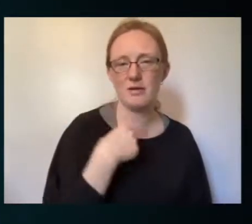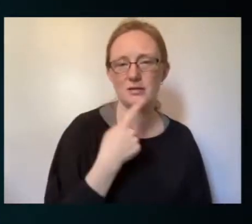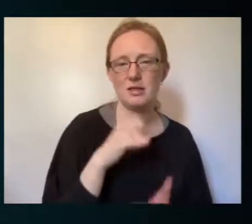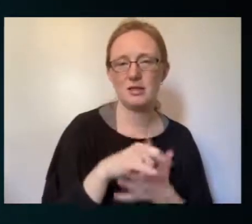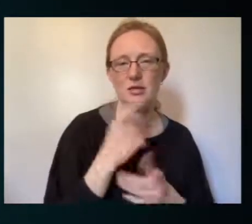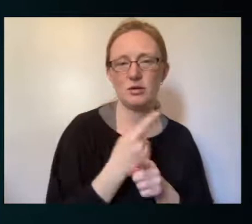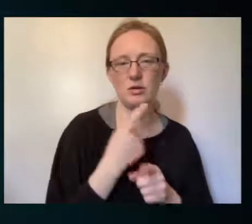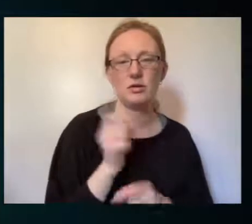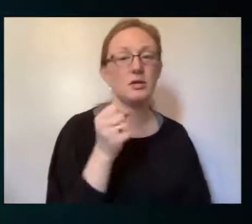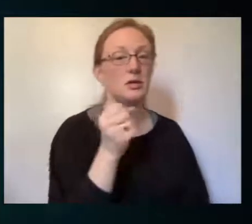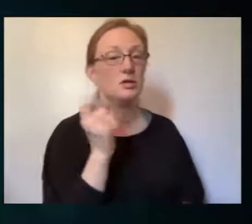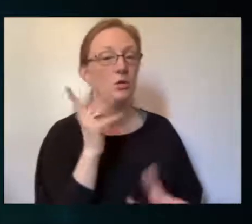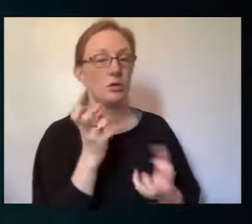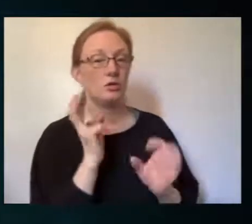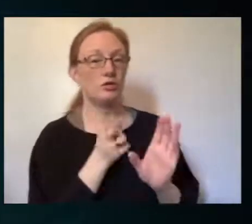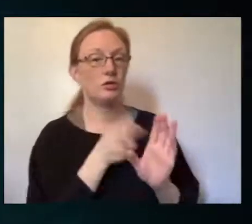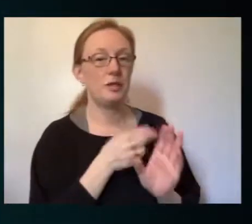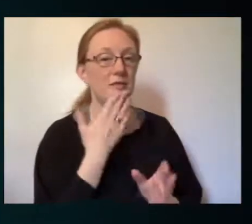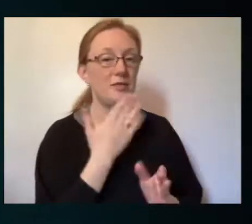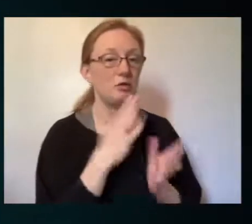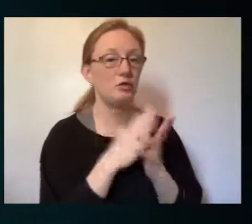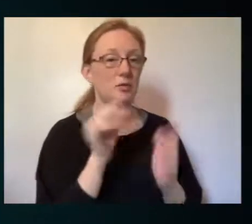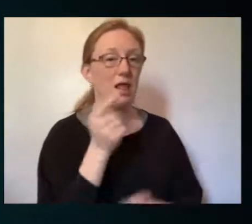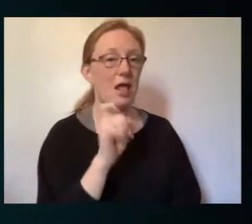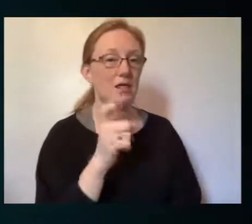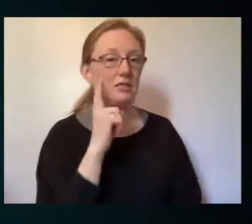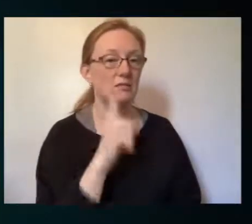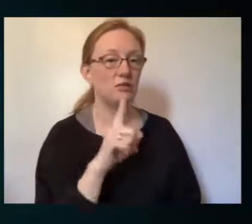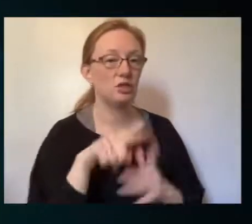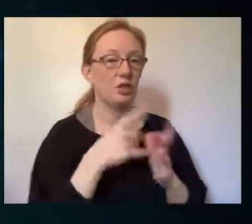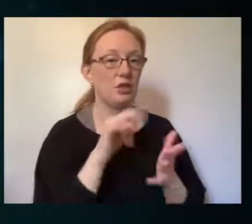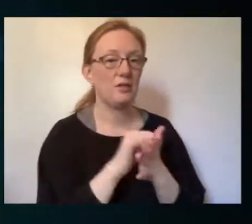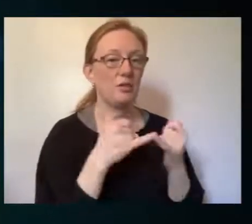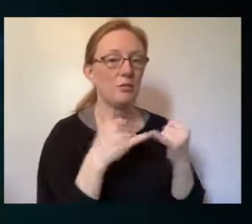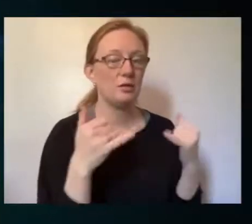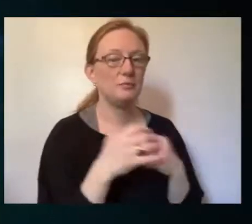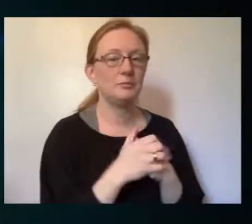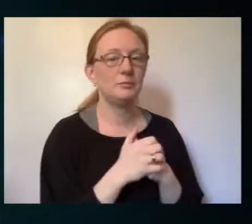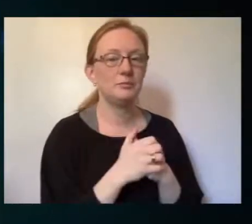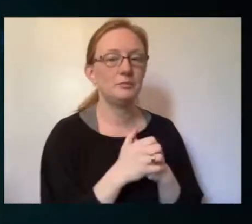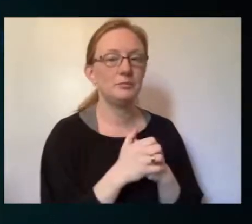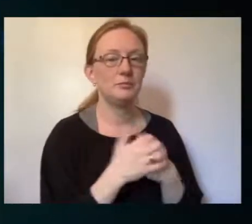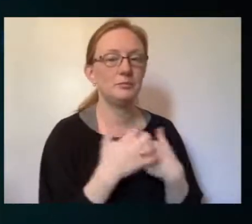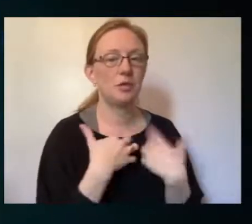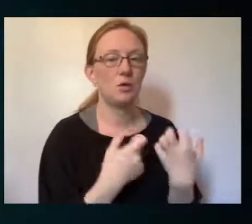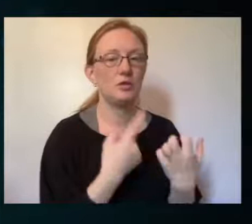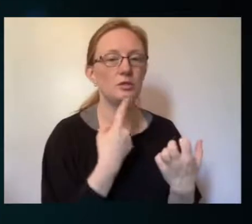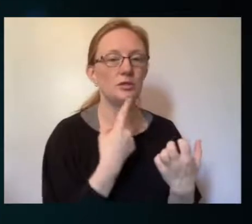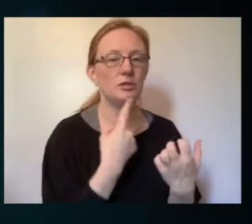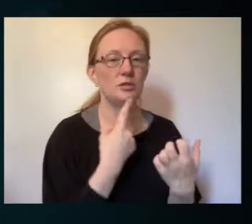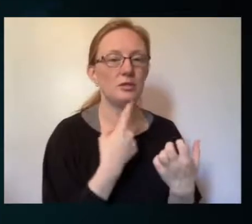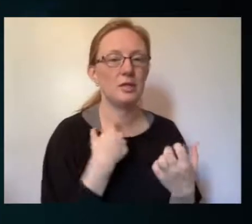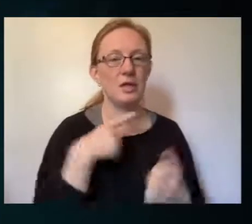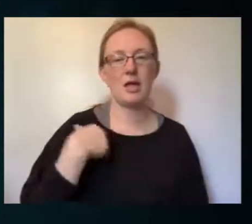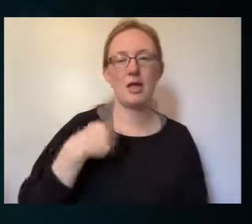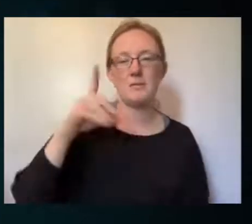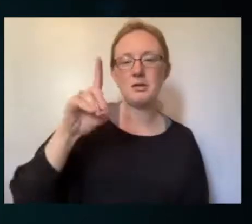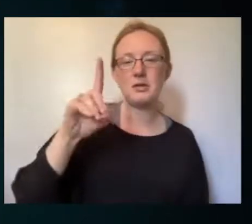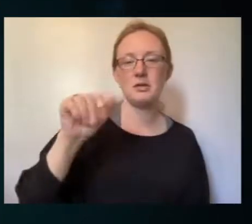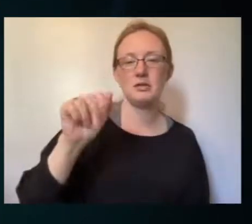Yeah, just to jump in, thanks so much, Alex, for starting that thread. I think I wanted to say I'm Daniela